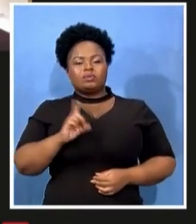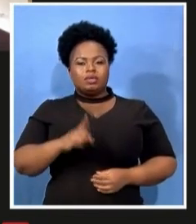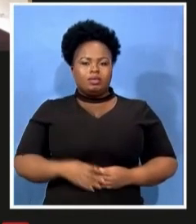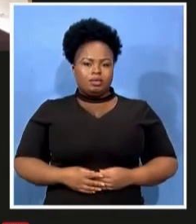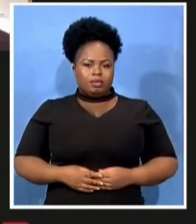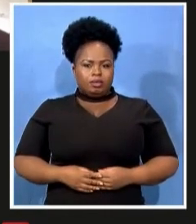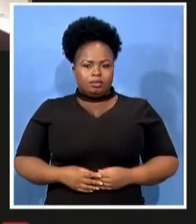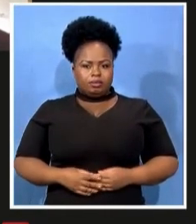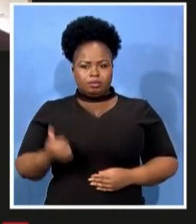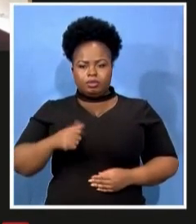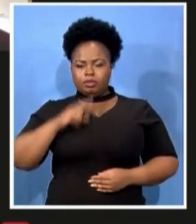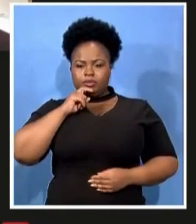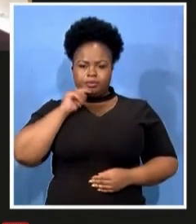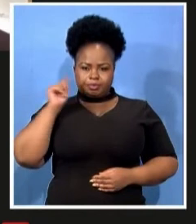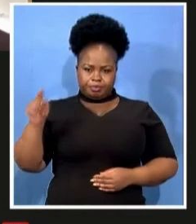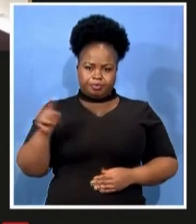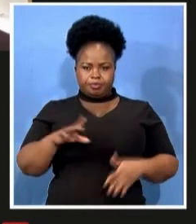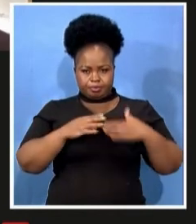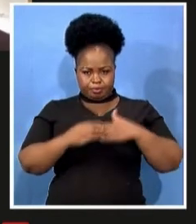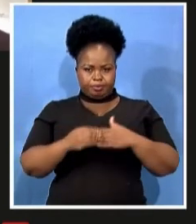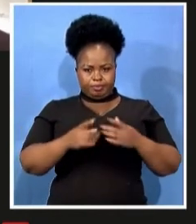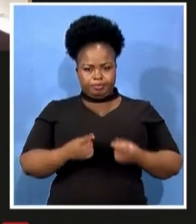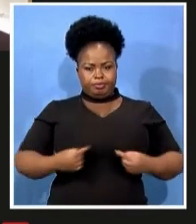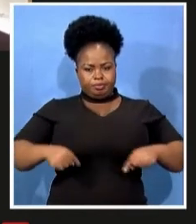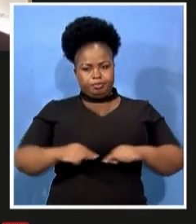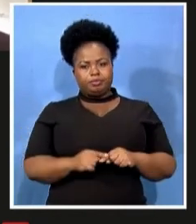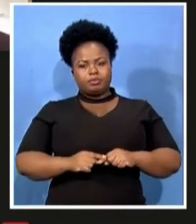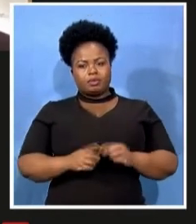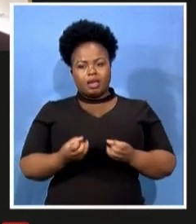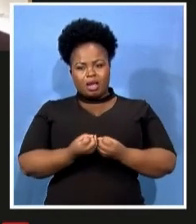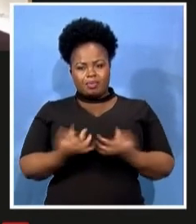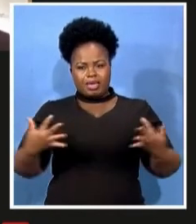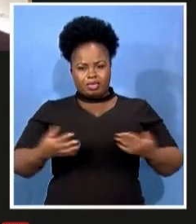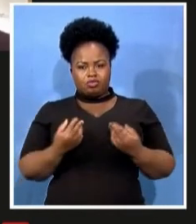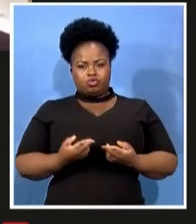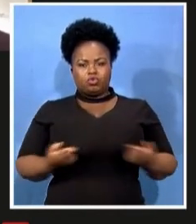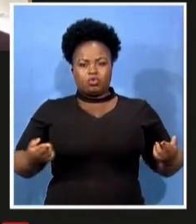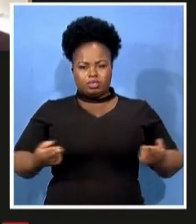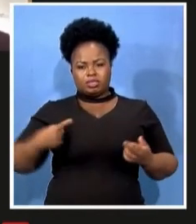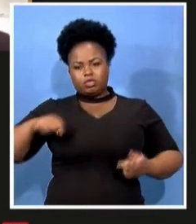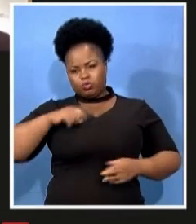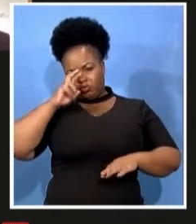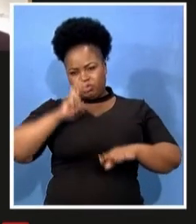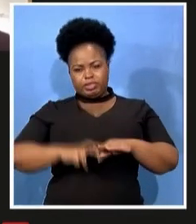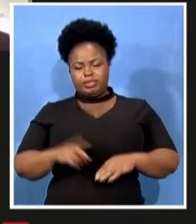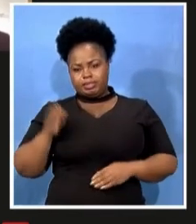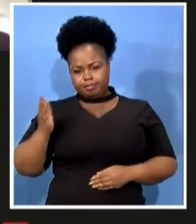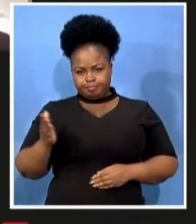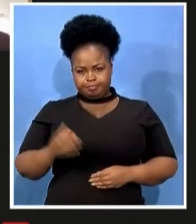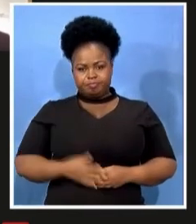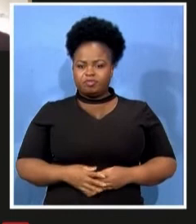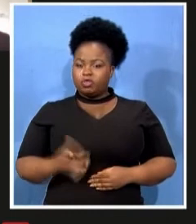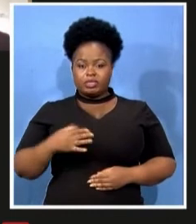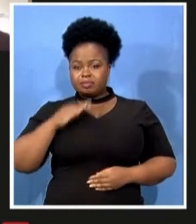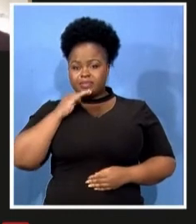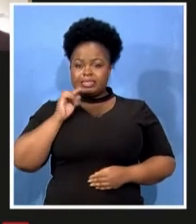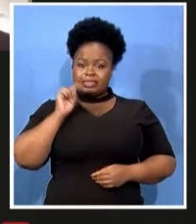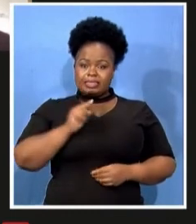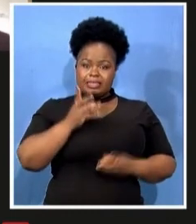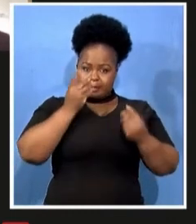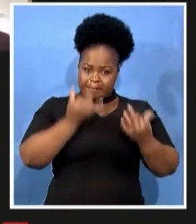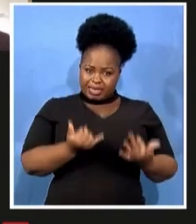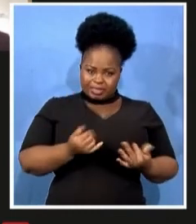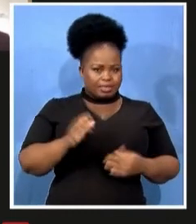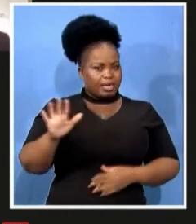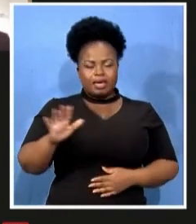the quantum of resources that might be required here. So it doesn't say this is a budget. It says to us we have a sense as to where the